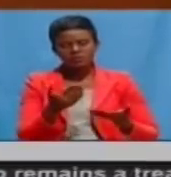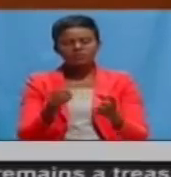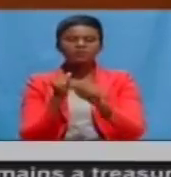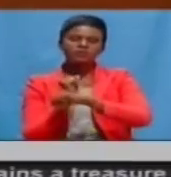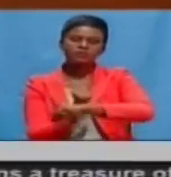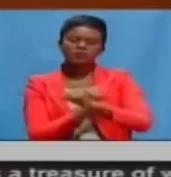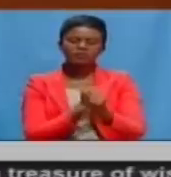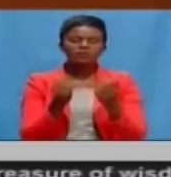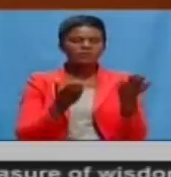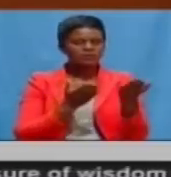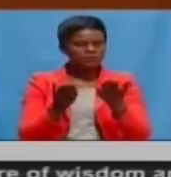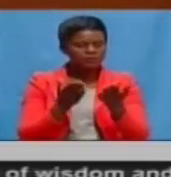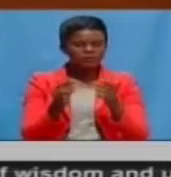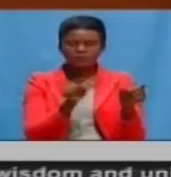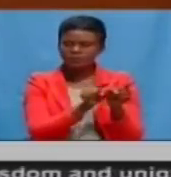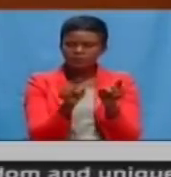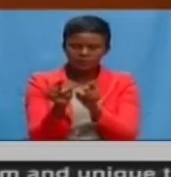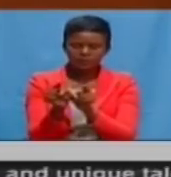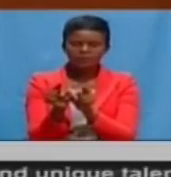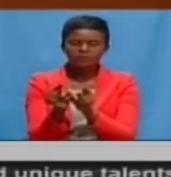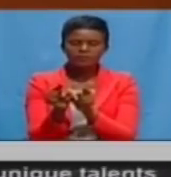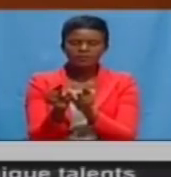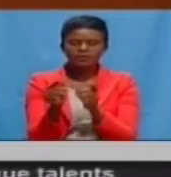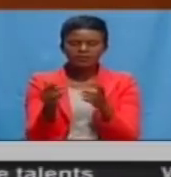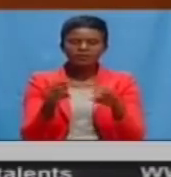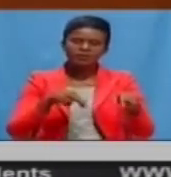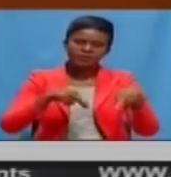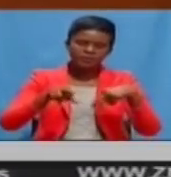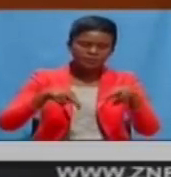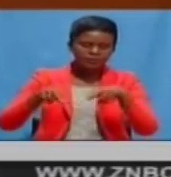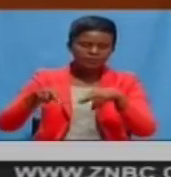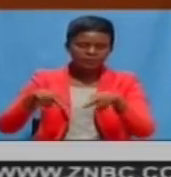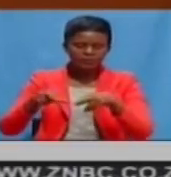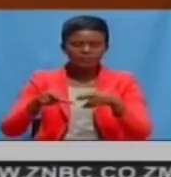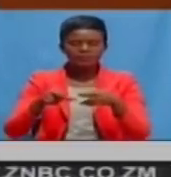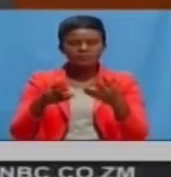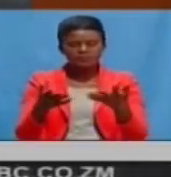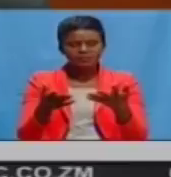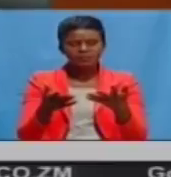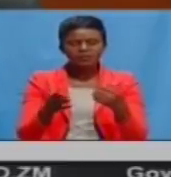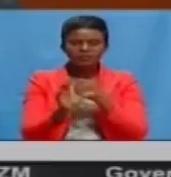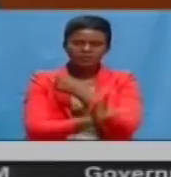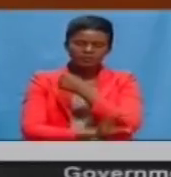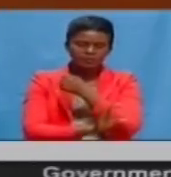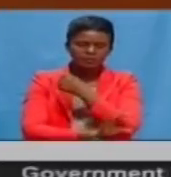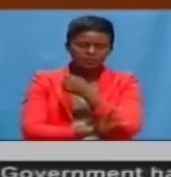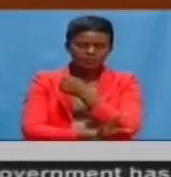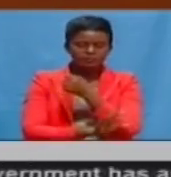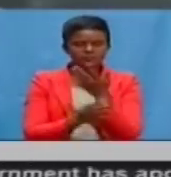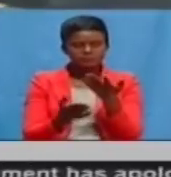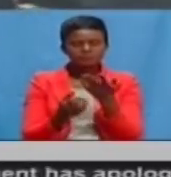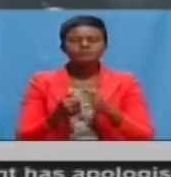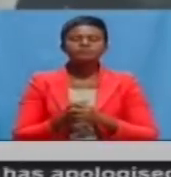services, as well as strengthen bilateral relations between our two friendly